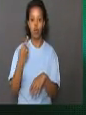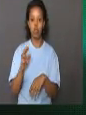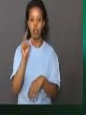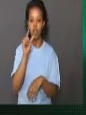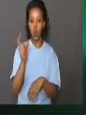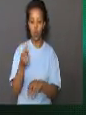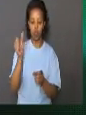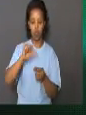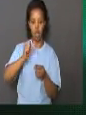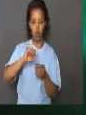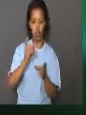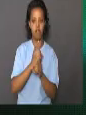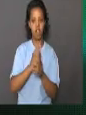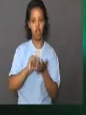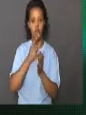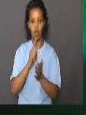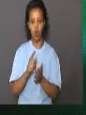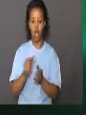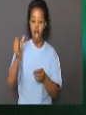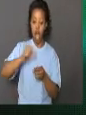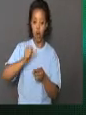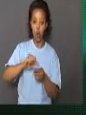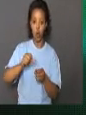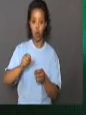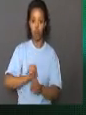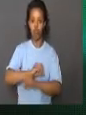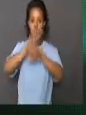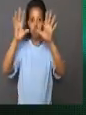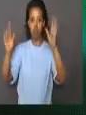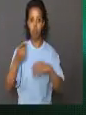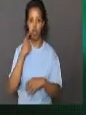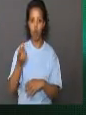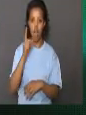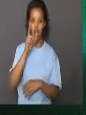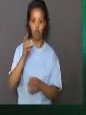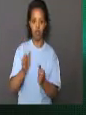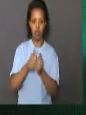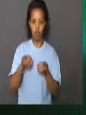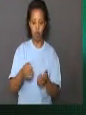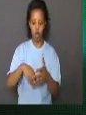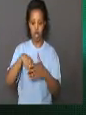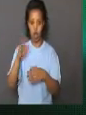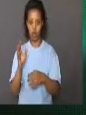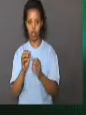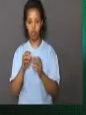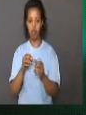formed. The alcohol evaporates when the bread is